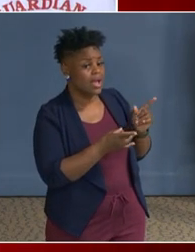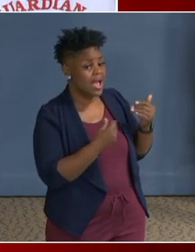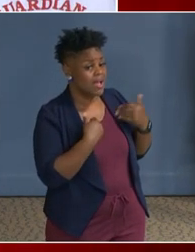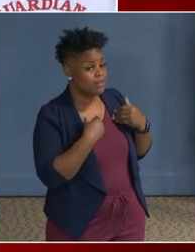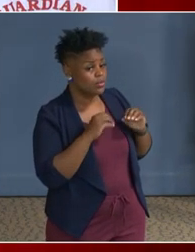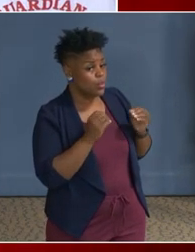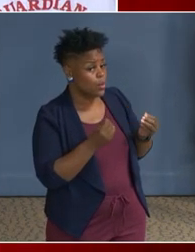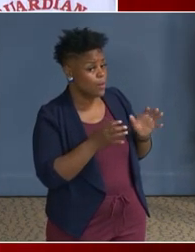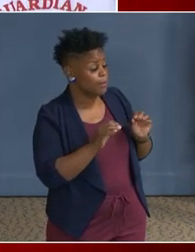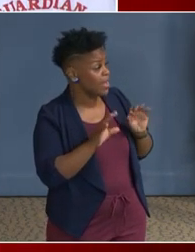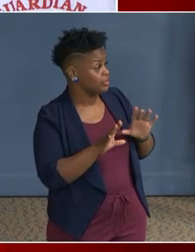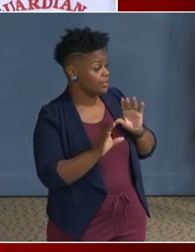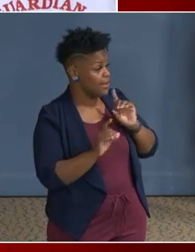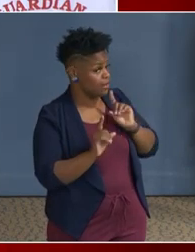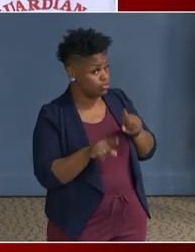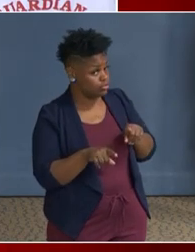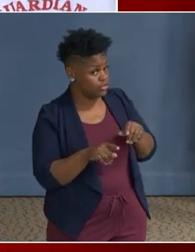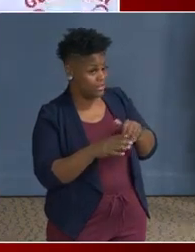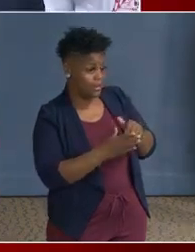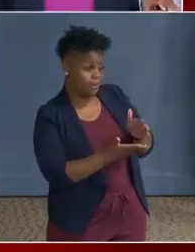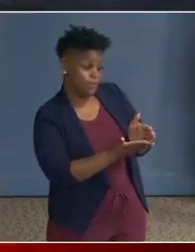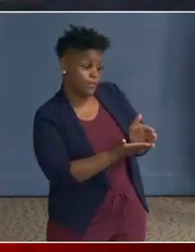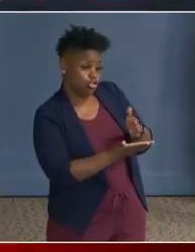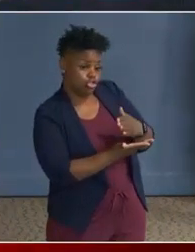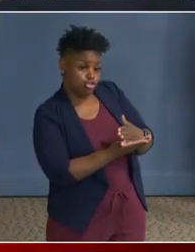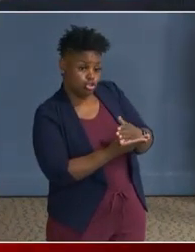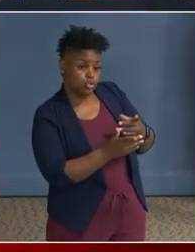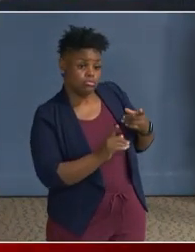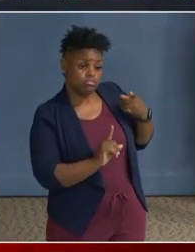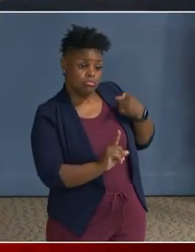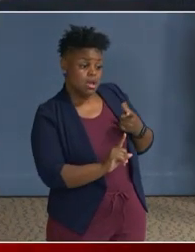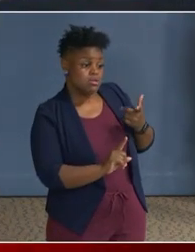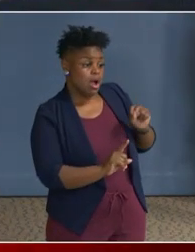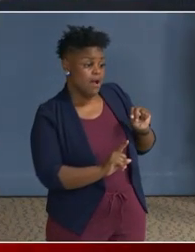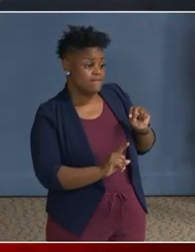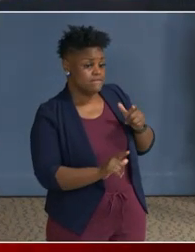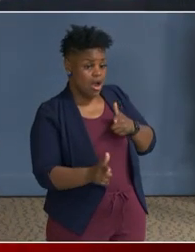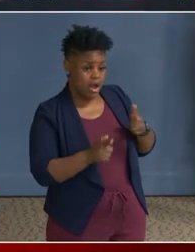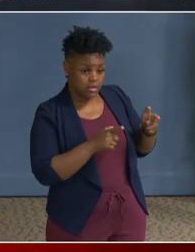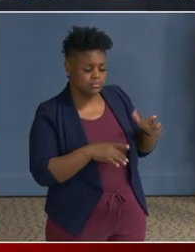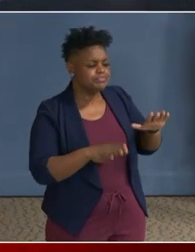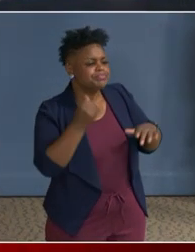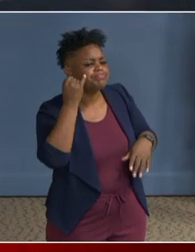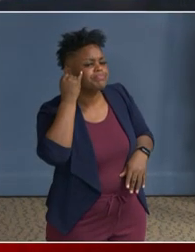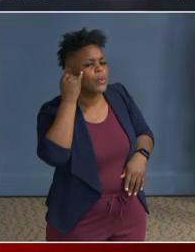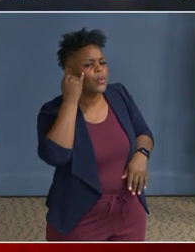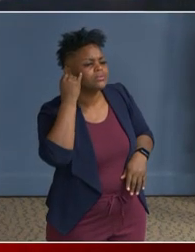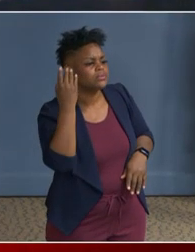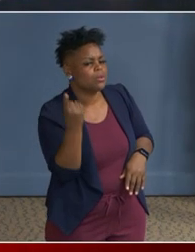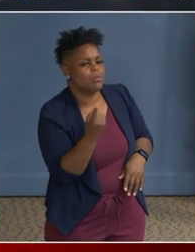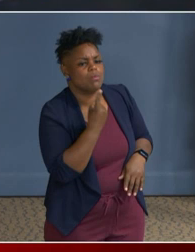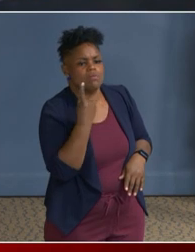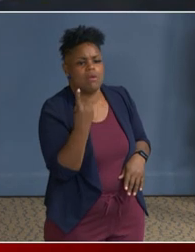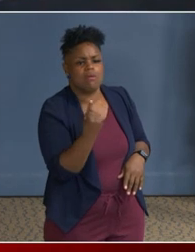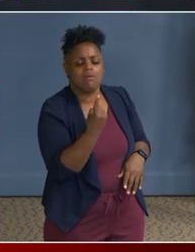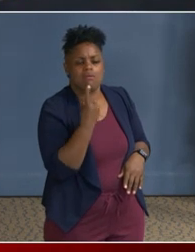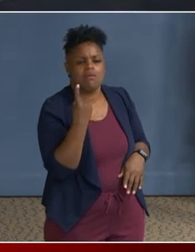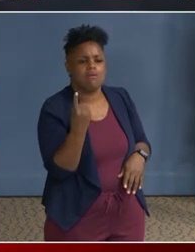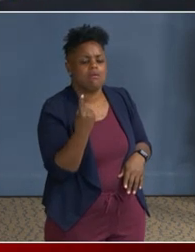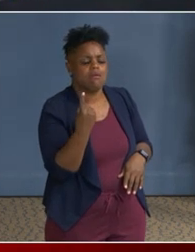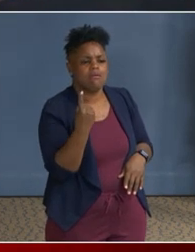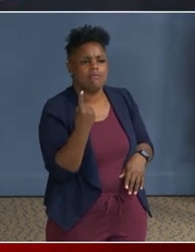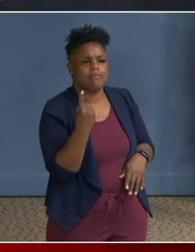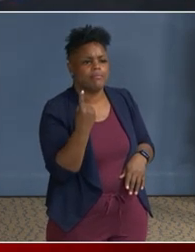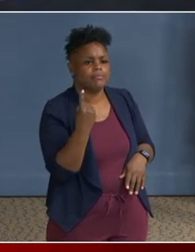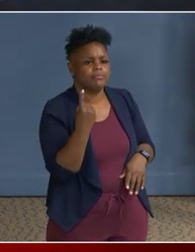in a budget to gun violence. What would you say to people who want to use this incident to argue against cuts to police budget,